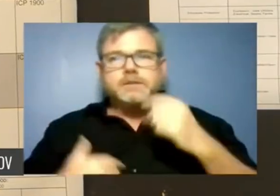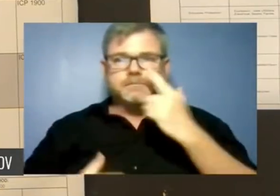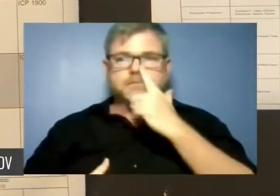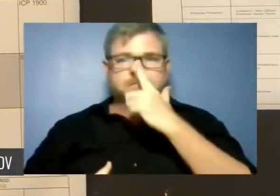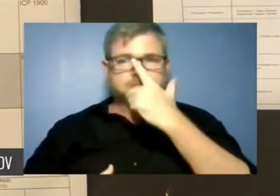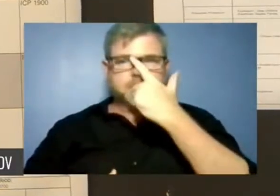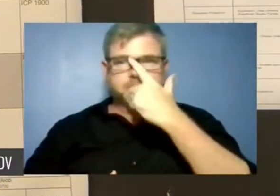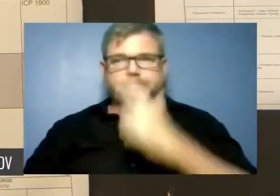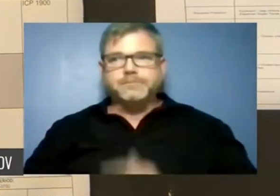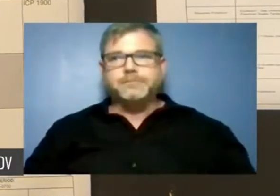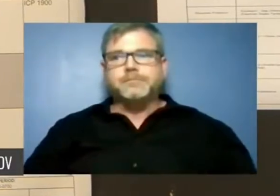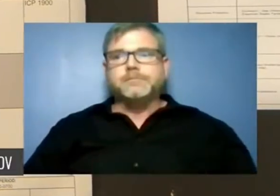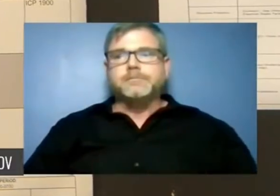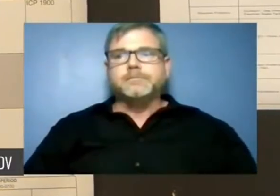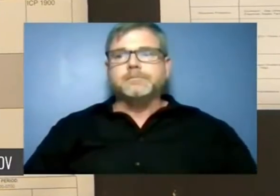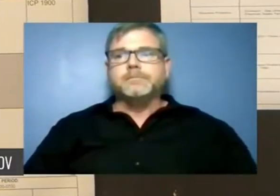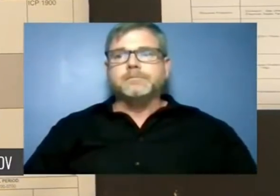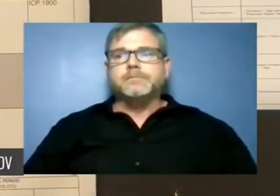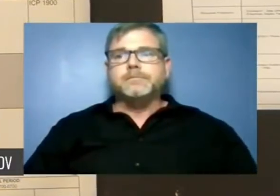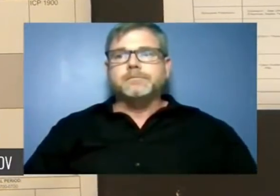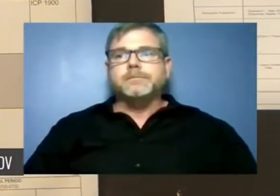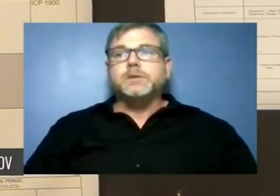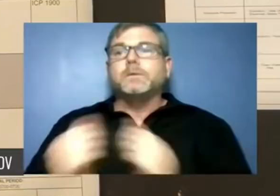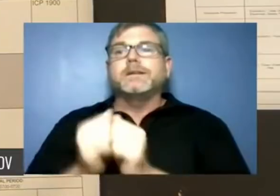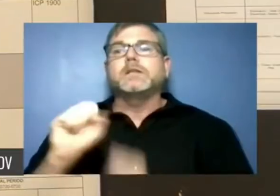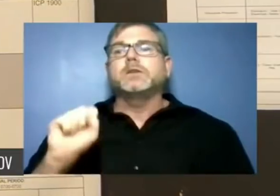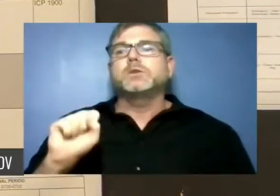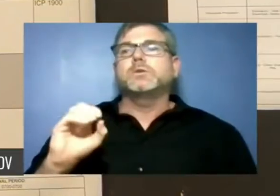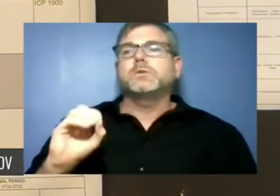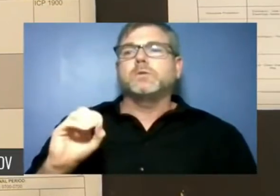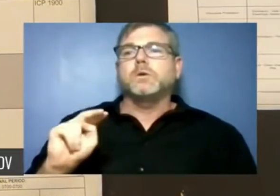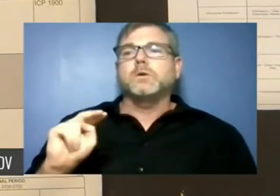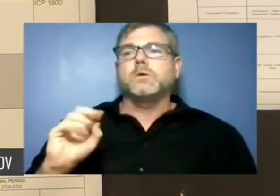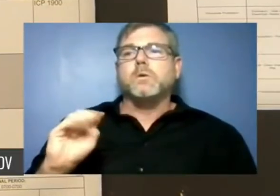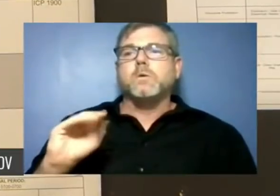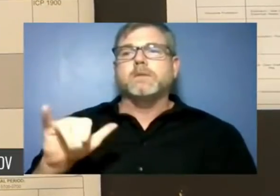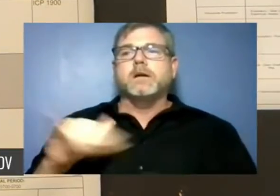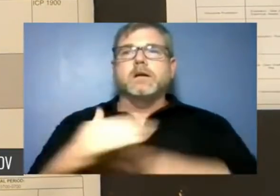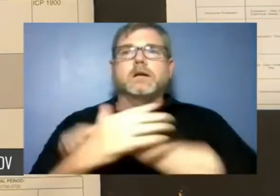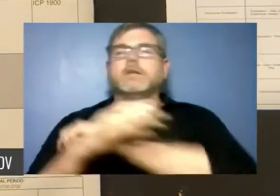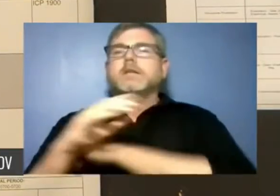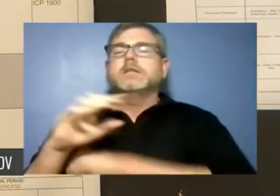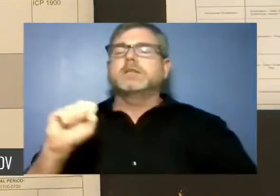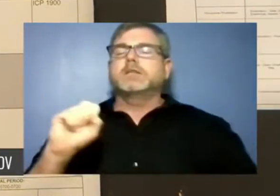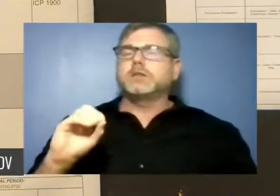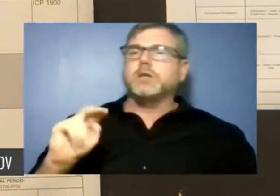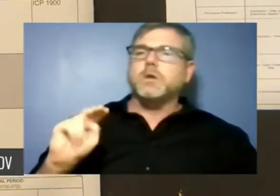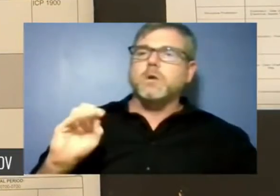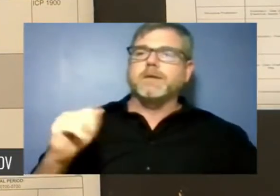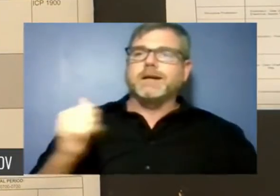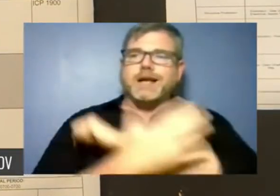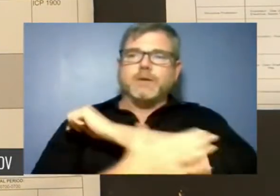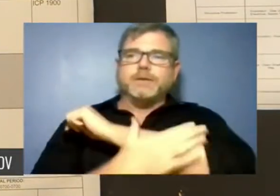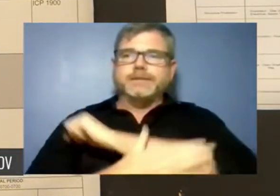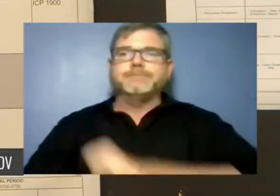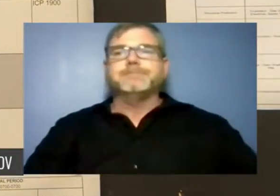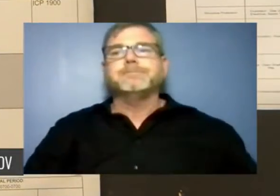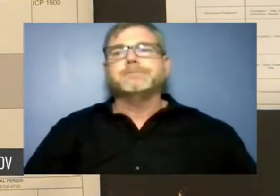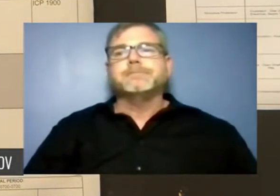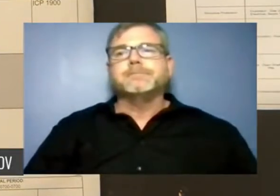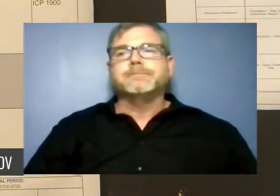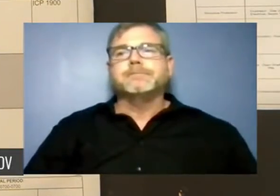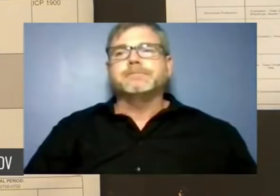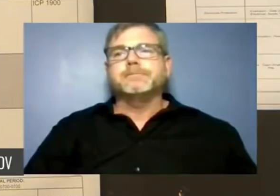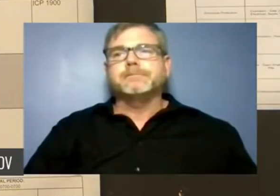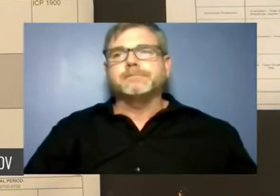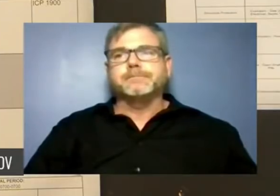and caring for evacuated animals, responding to thousands of emergency calls, providing food and water to animals in evacuated and burned